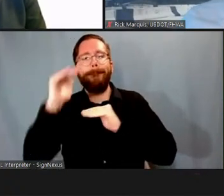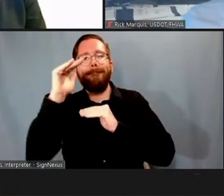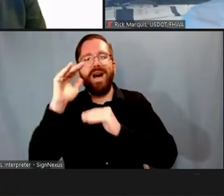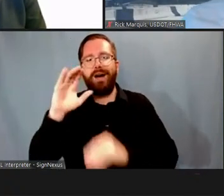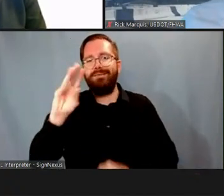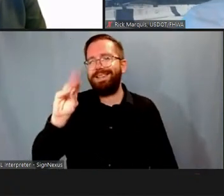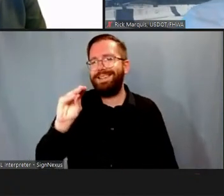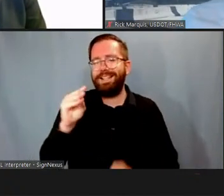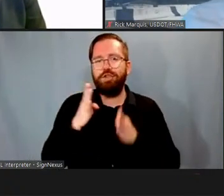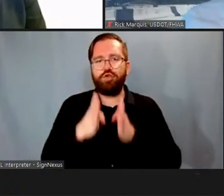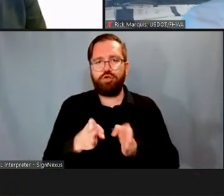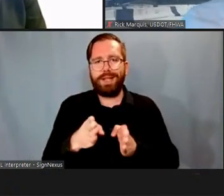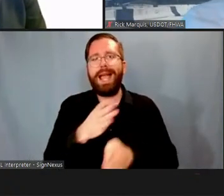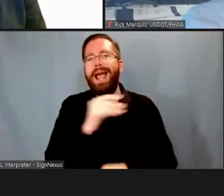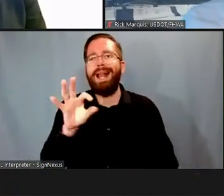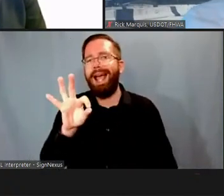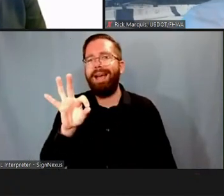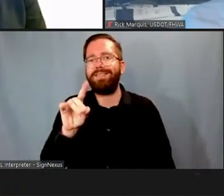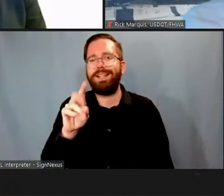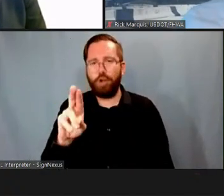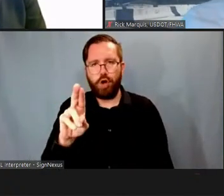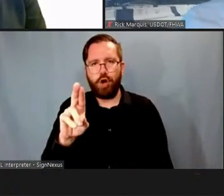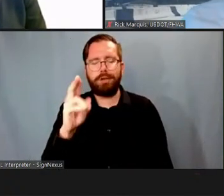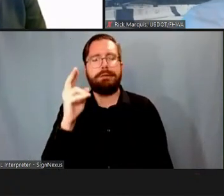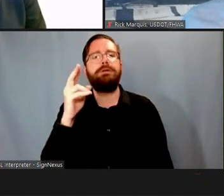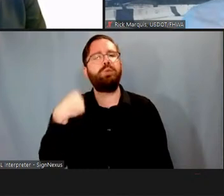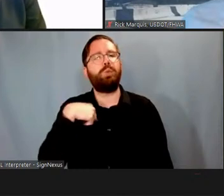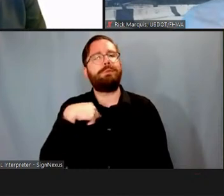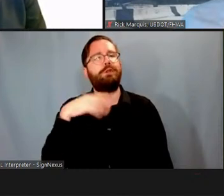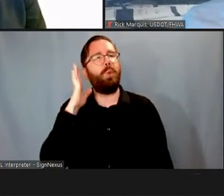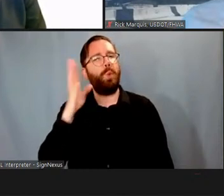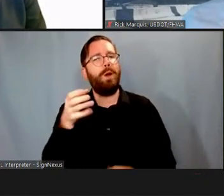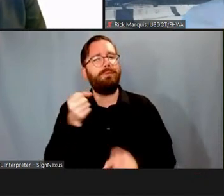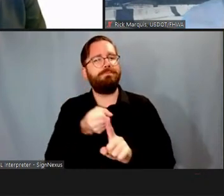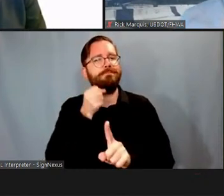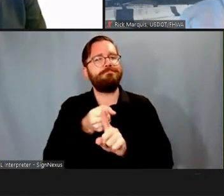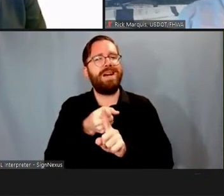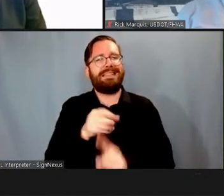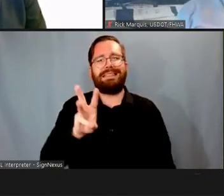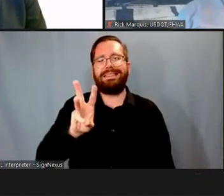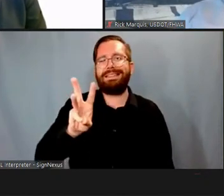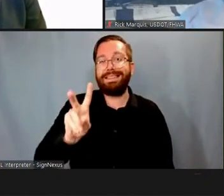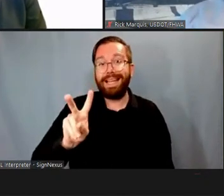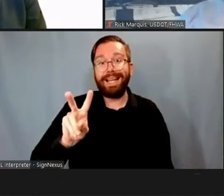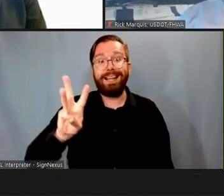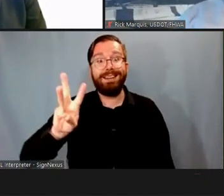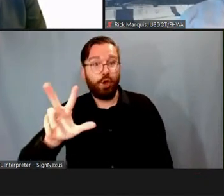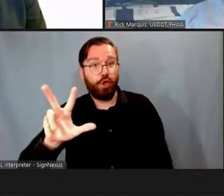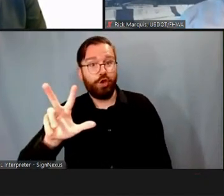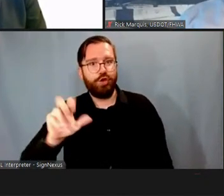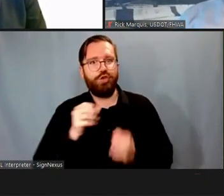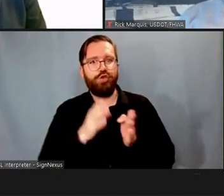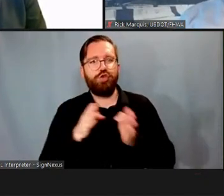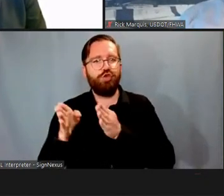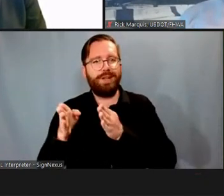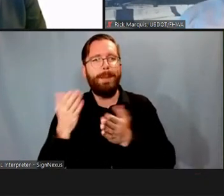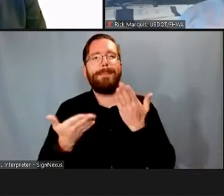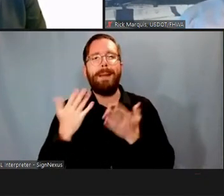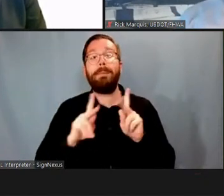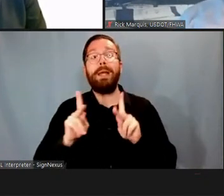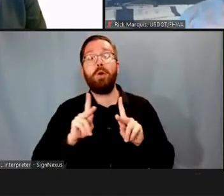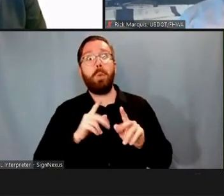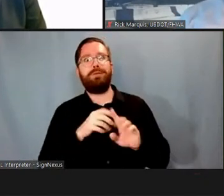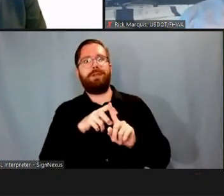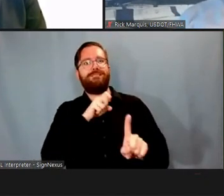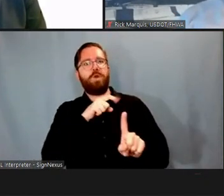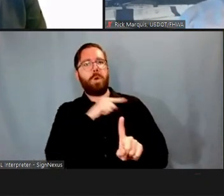drive this will likely create adverse impacts on 62nd and 63rd streets and perhaps further offsetting some of the benefits that would result from